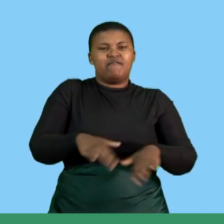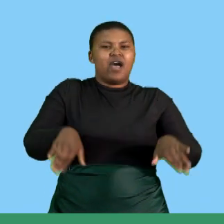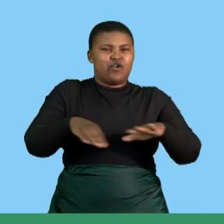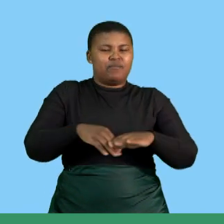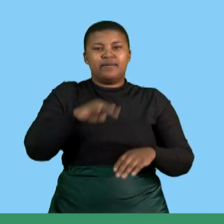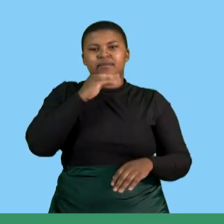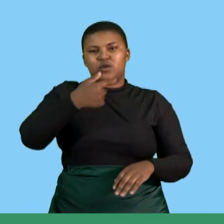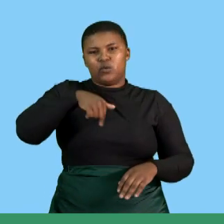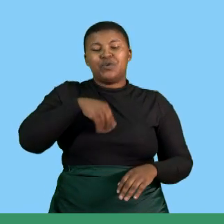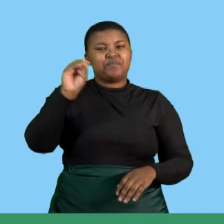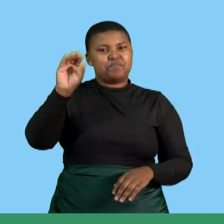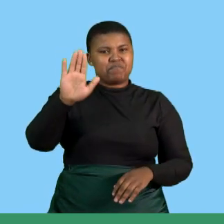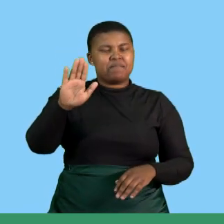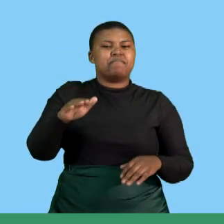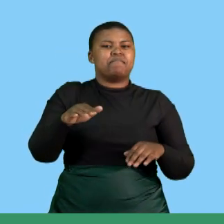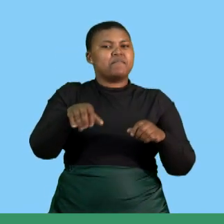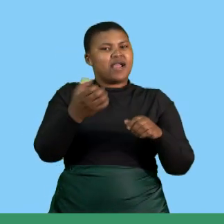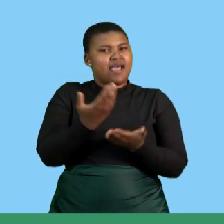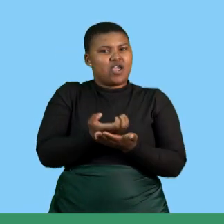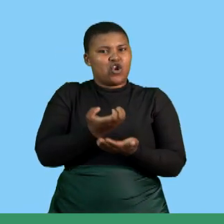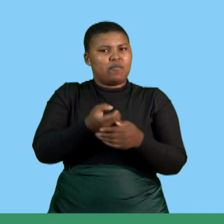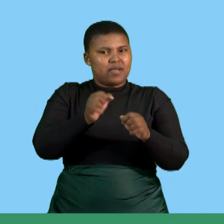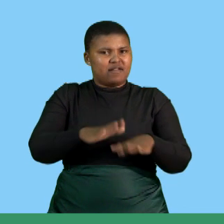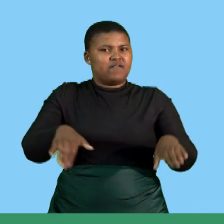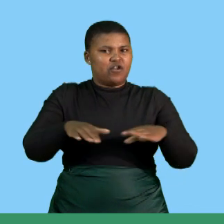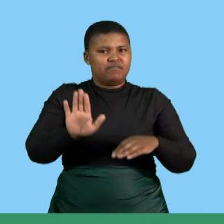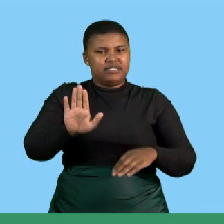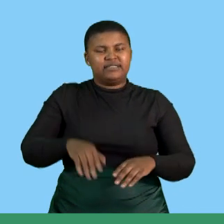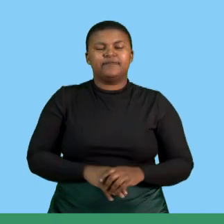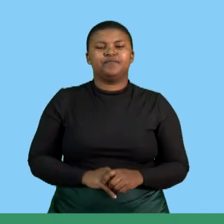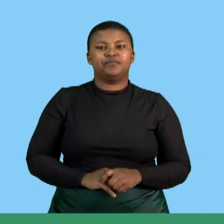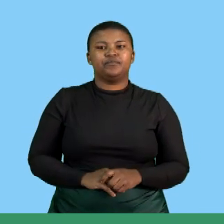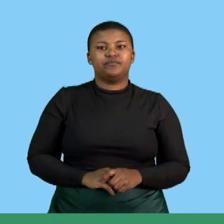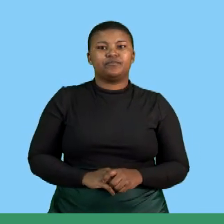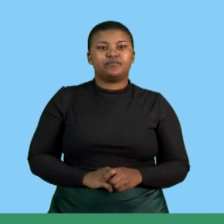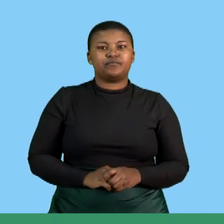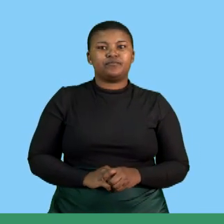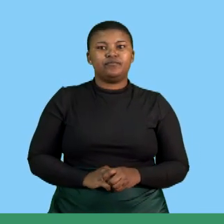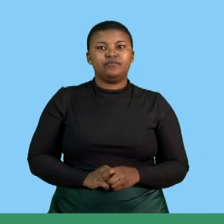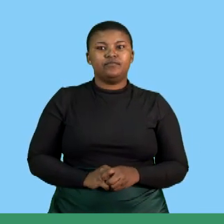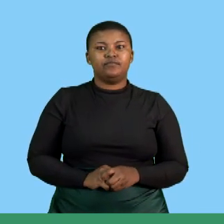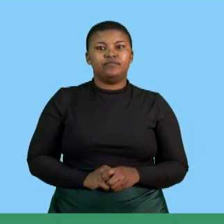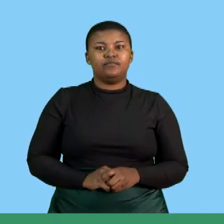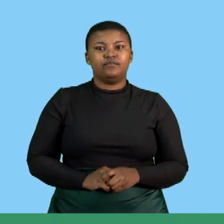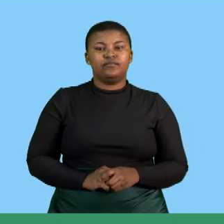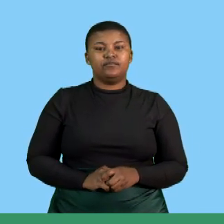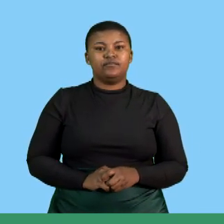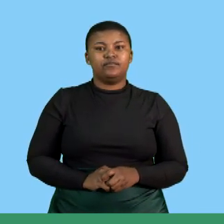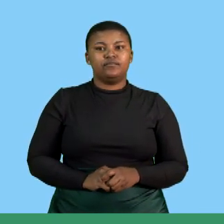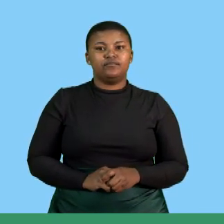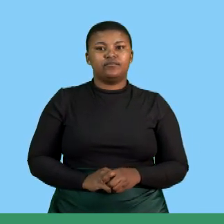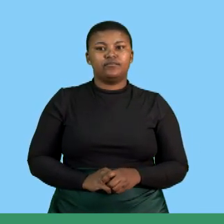environment. So we will then classify it as an economic environment issue. All right, then the